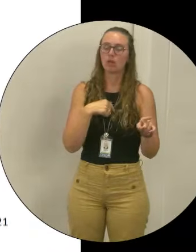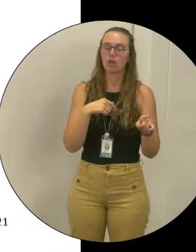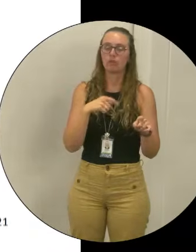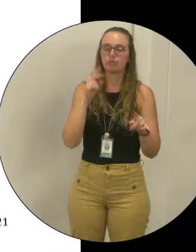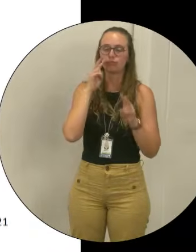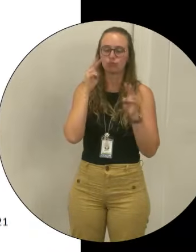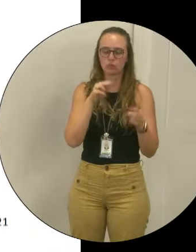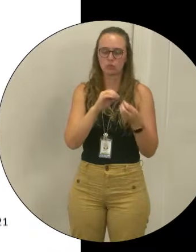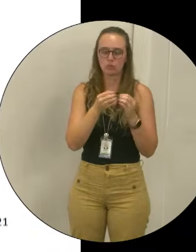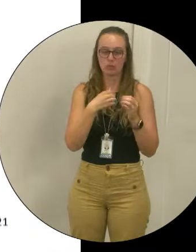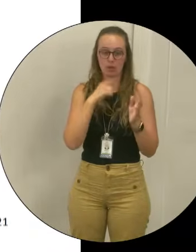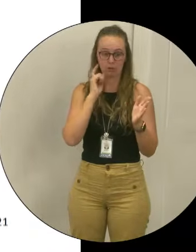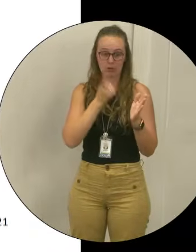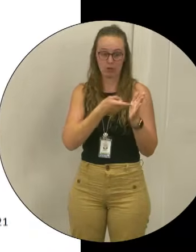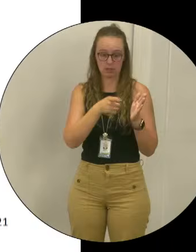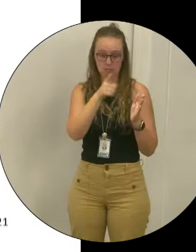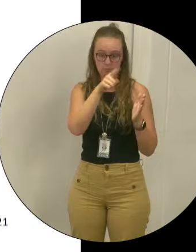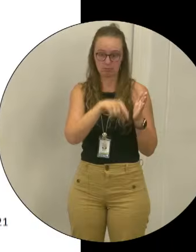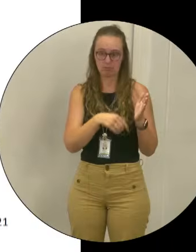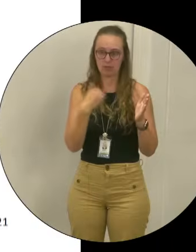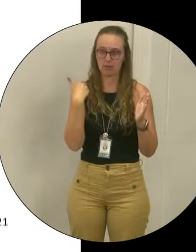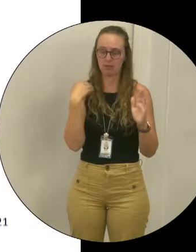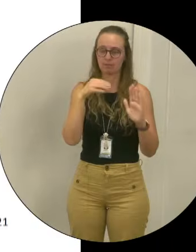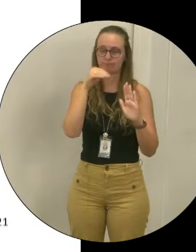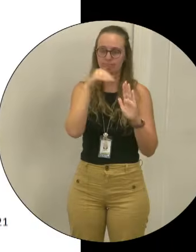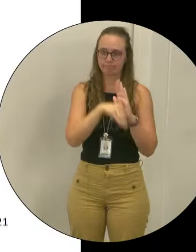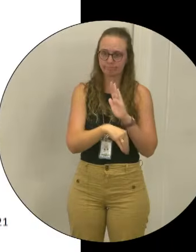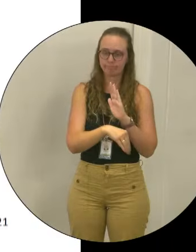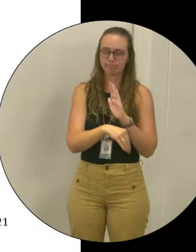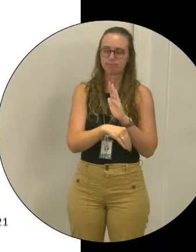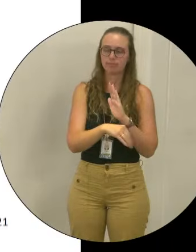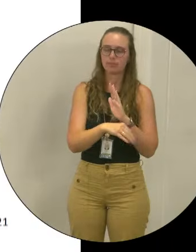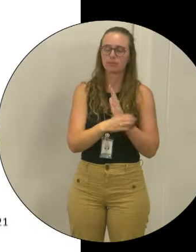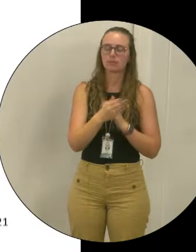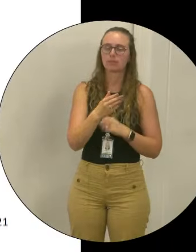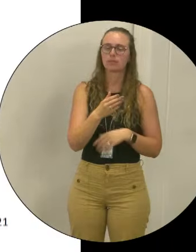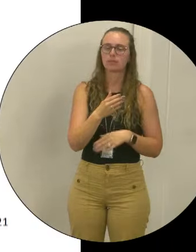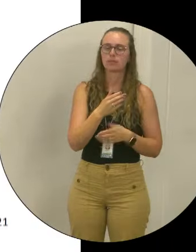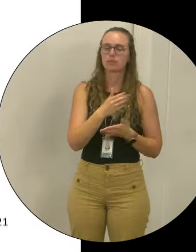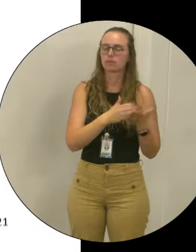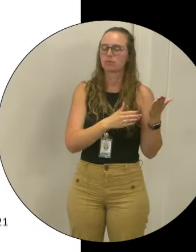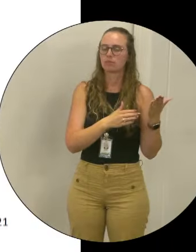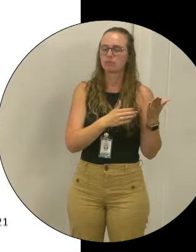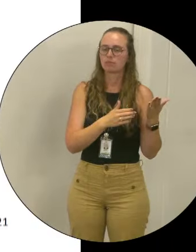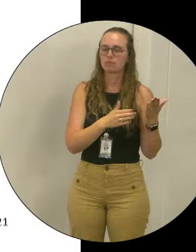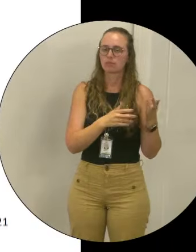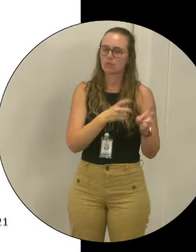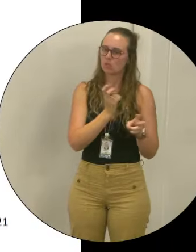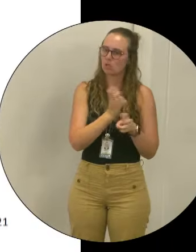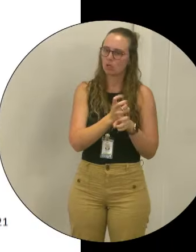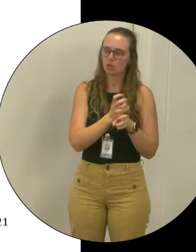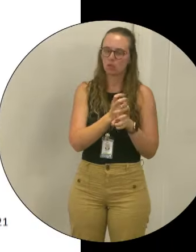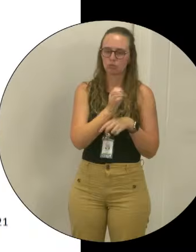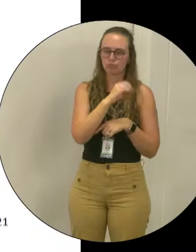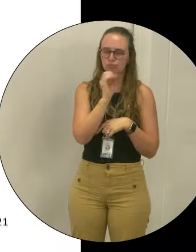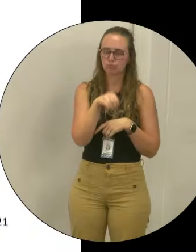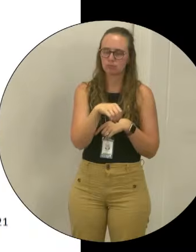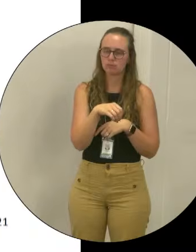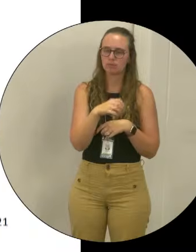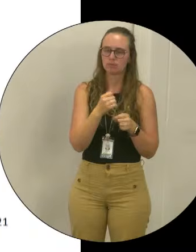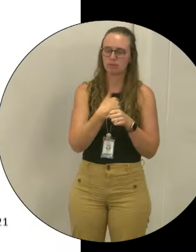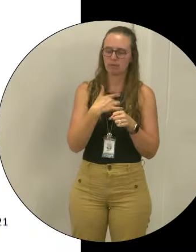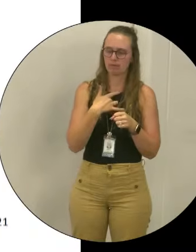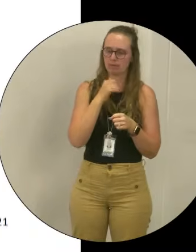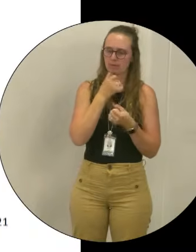I recognize that there's a decline in some of the hard stats that would make me